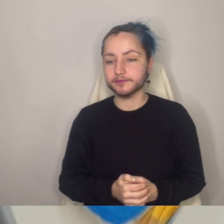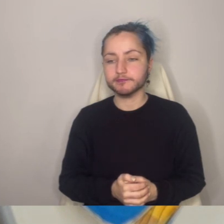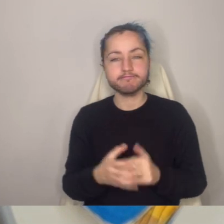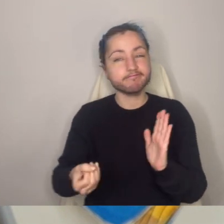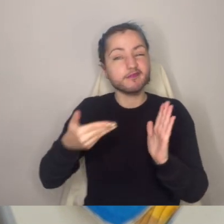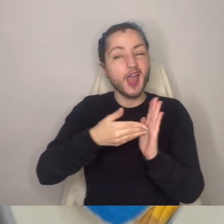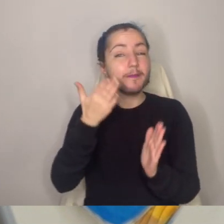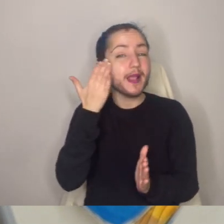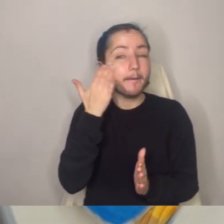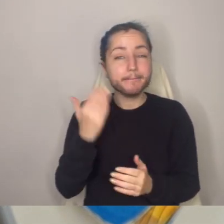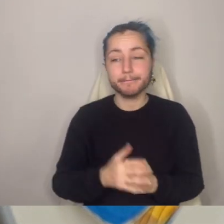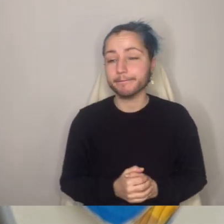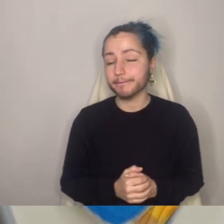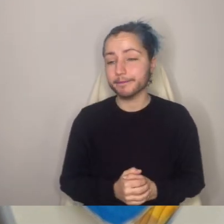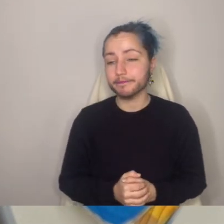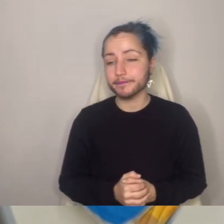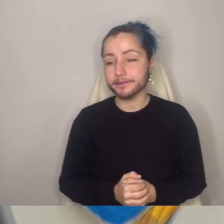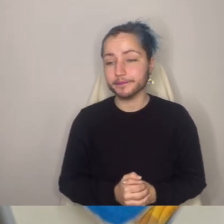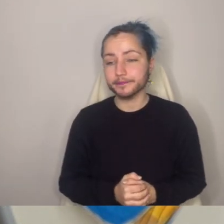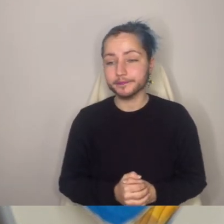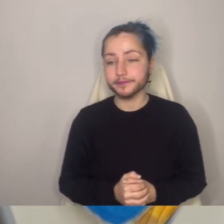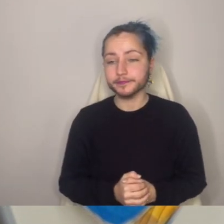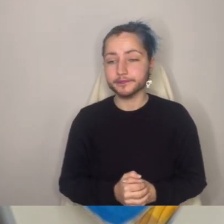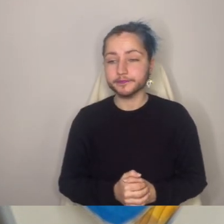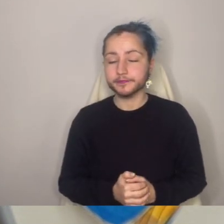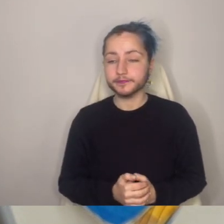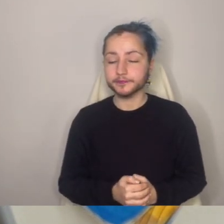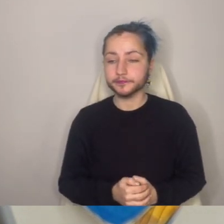And then adding some makeup.